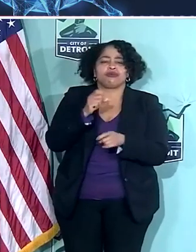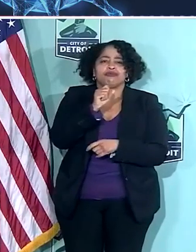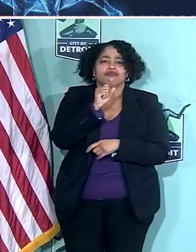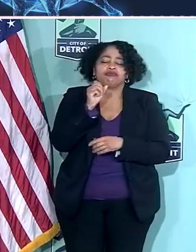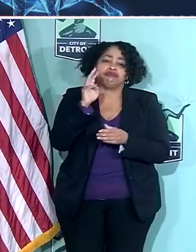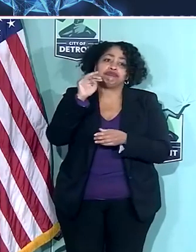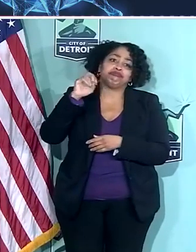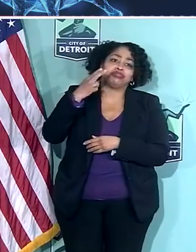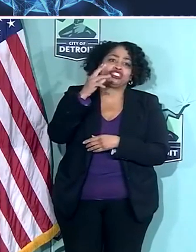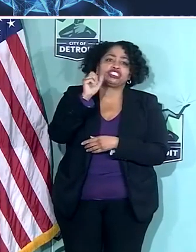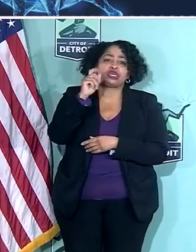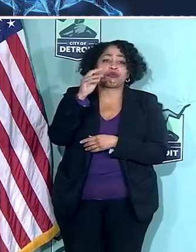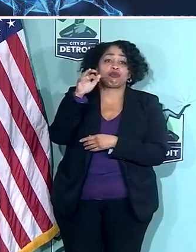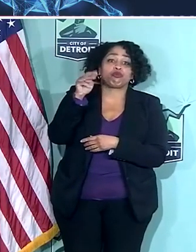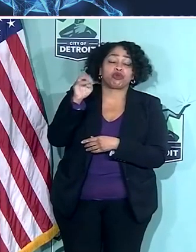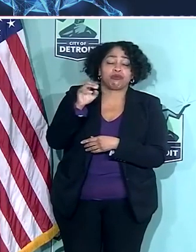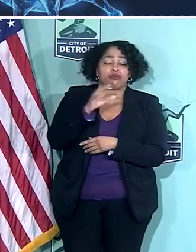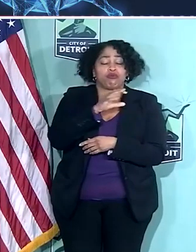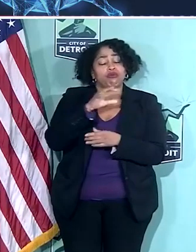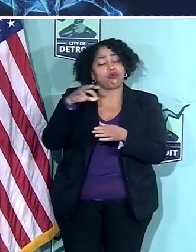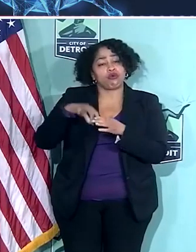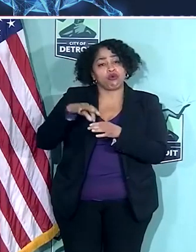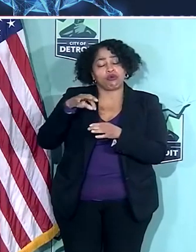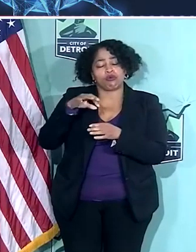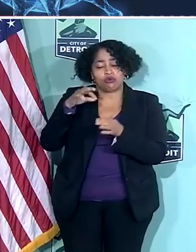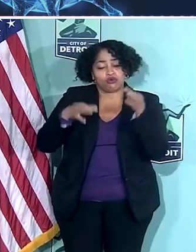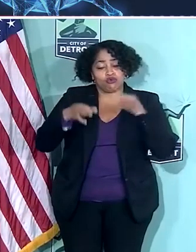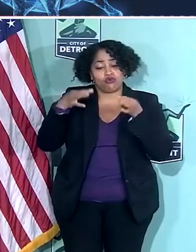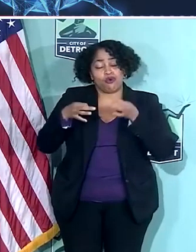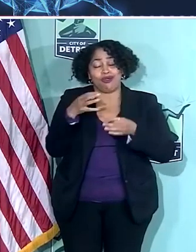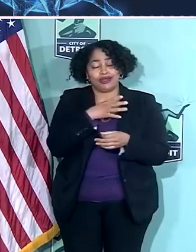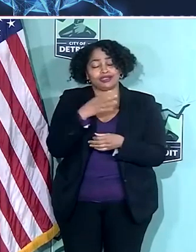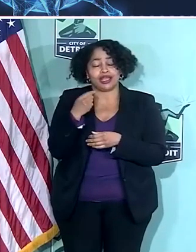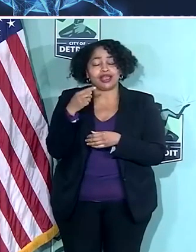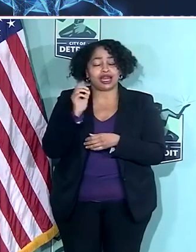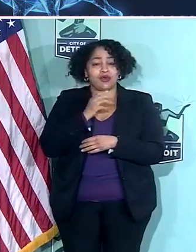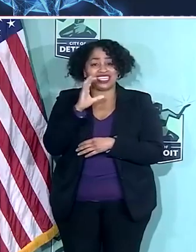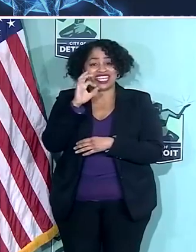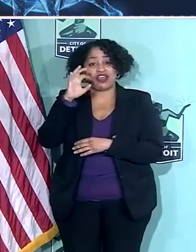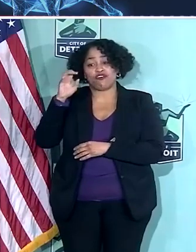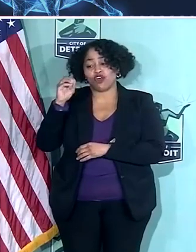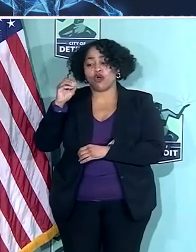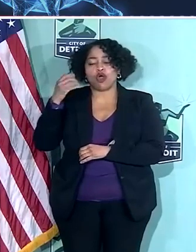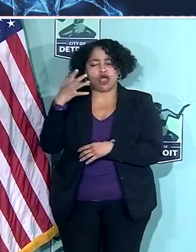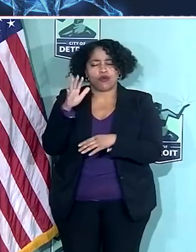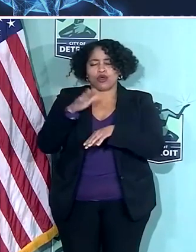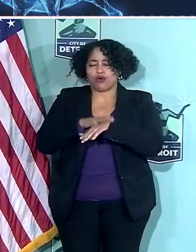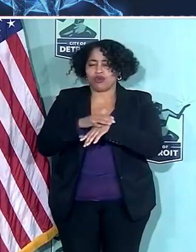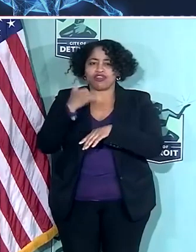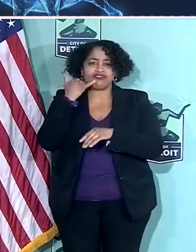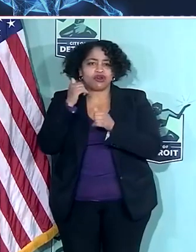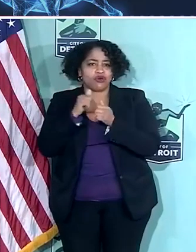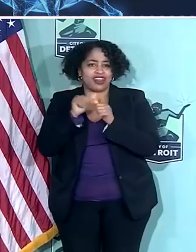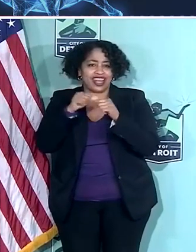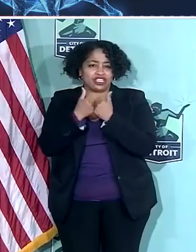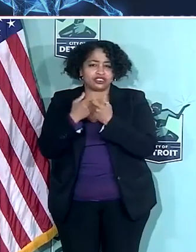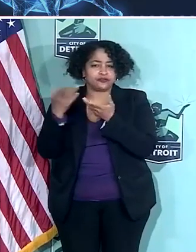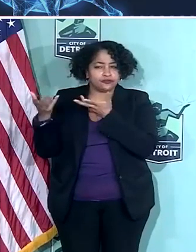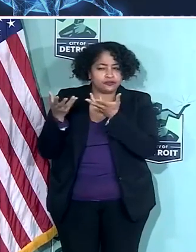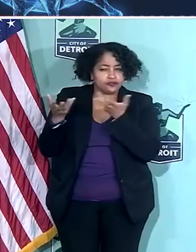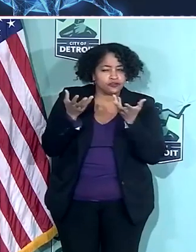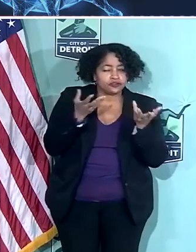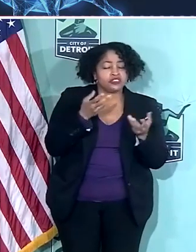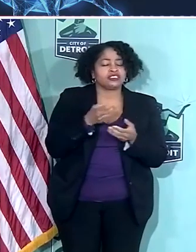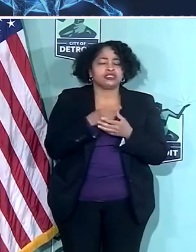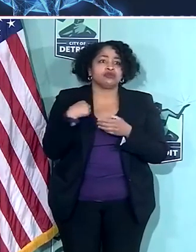and Dave Masseron, our CFO, is already on the phone with the rating agencies. We were confident in how this case was going to come out,